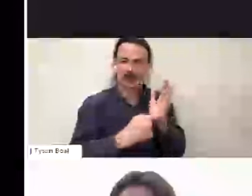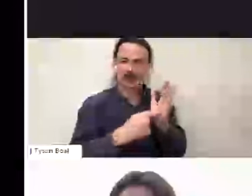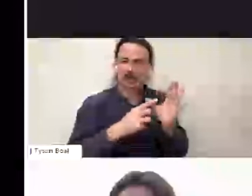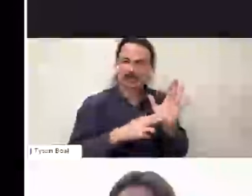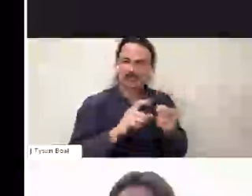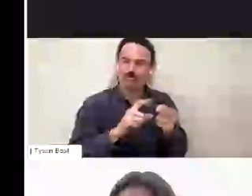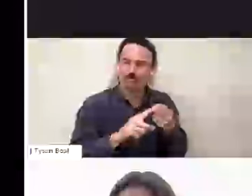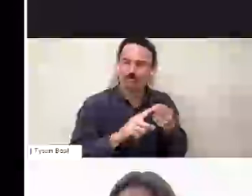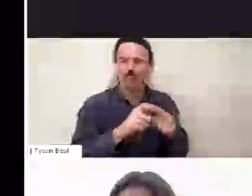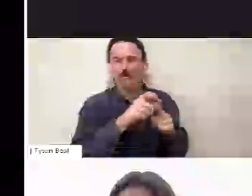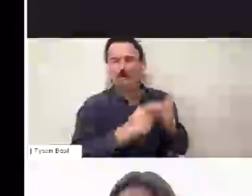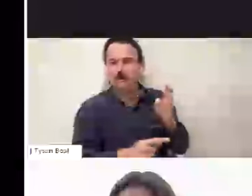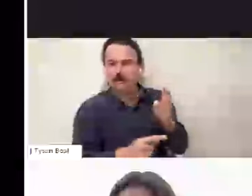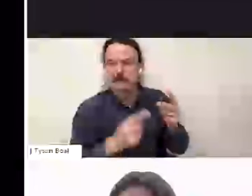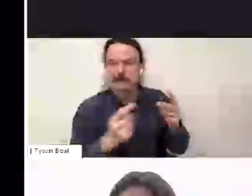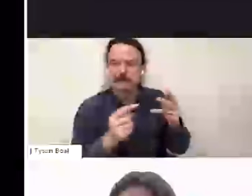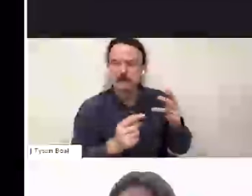problematic.